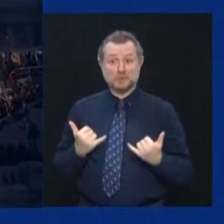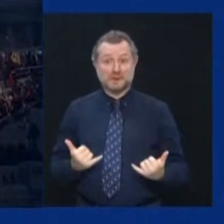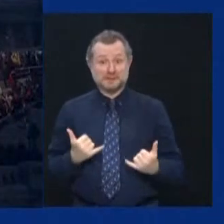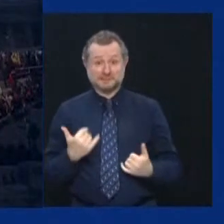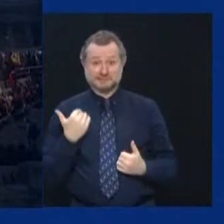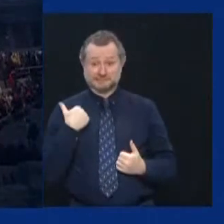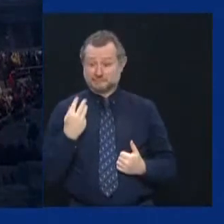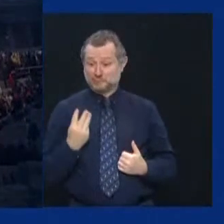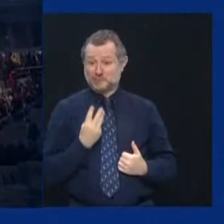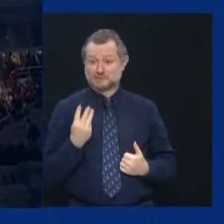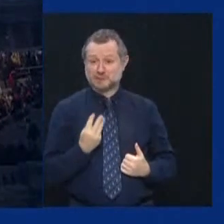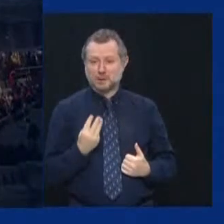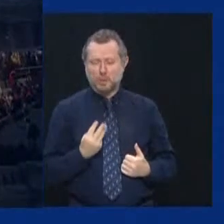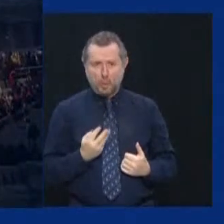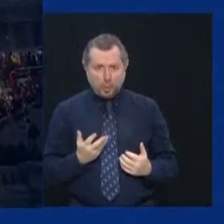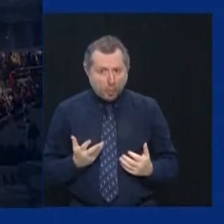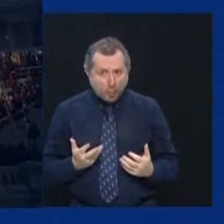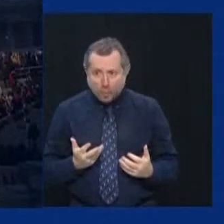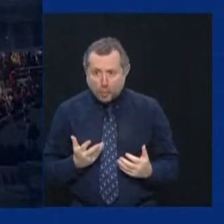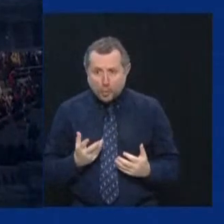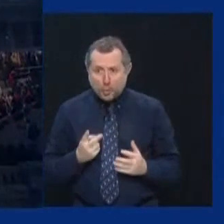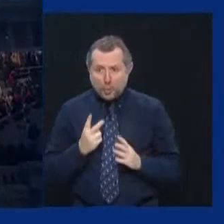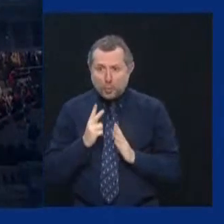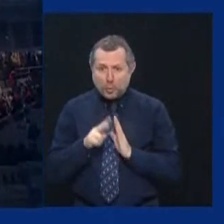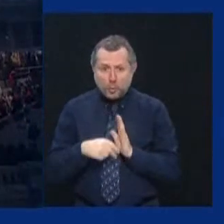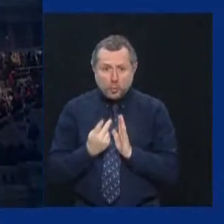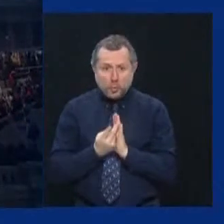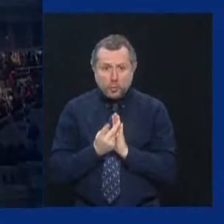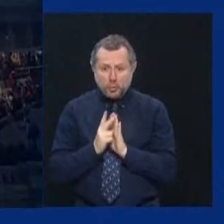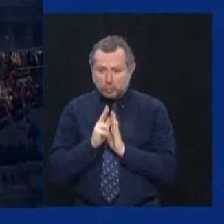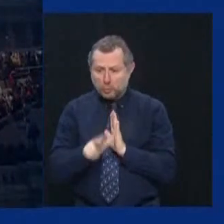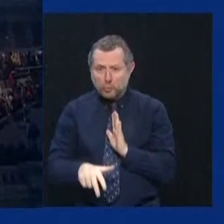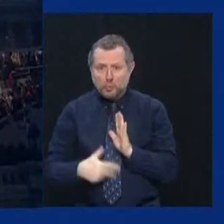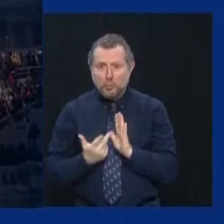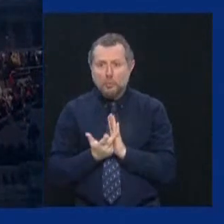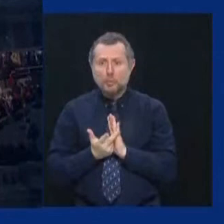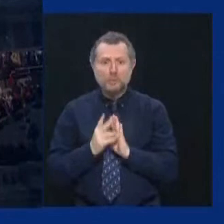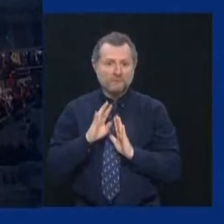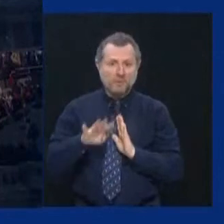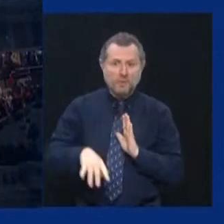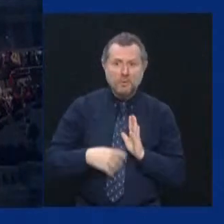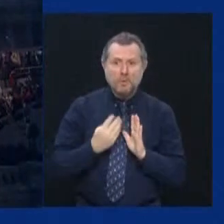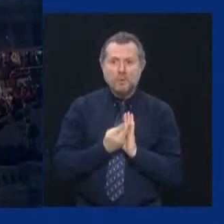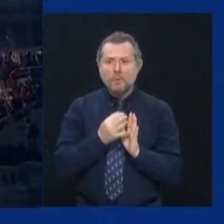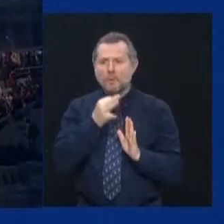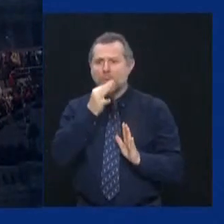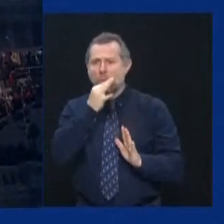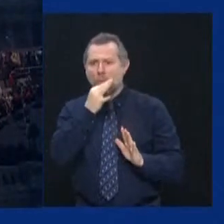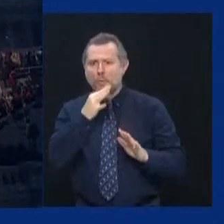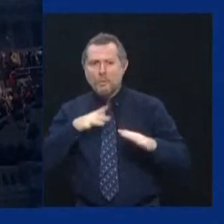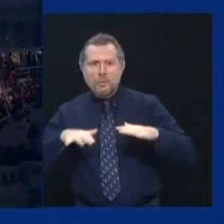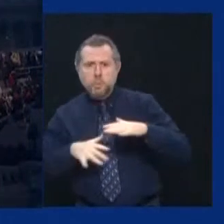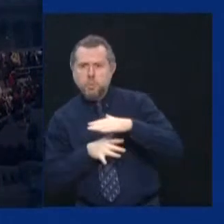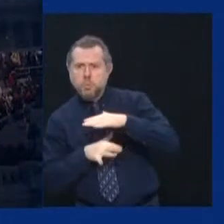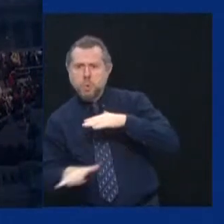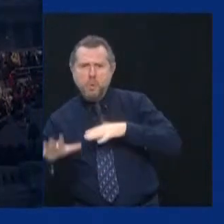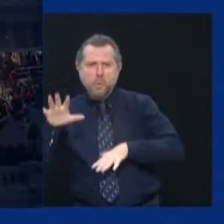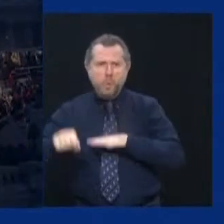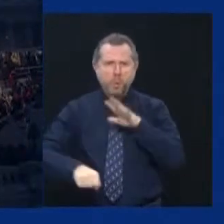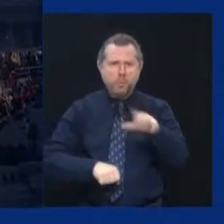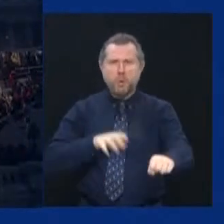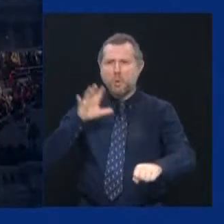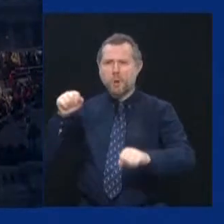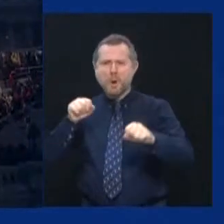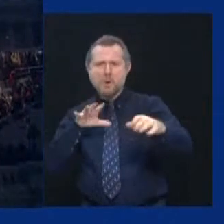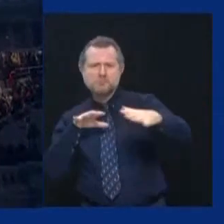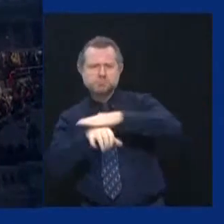for hours this crowd running rampant. They said to me at